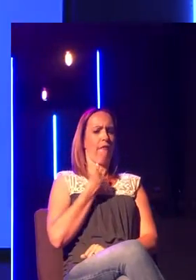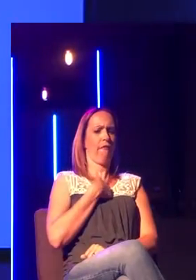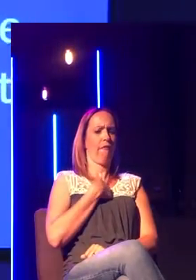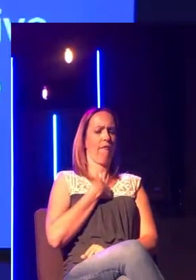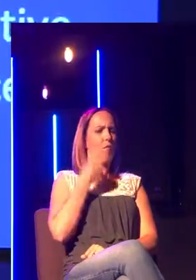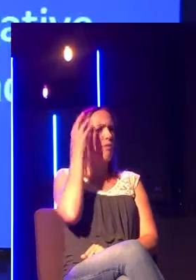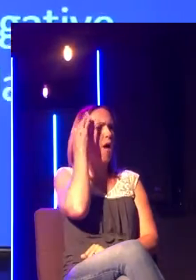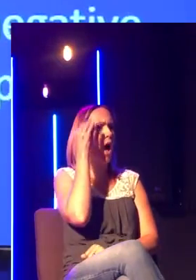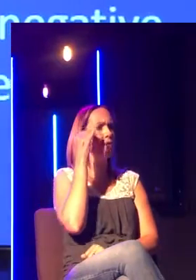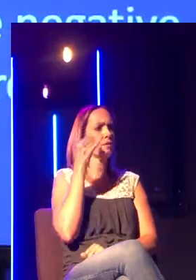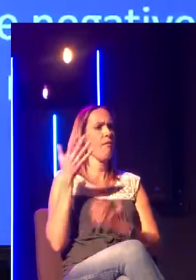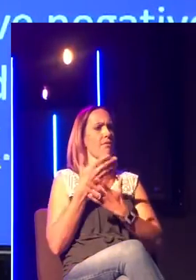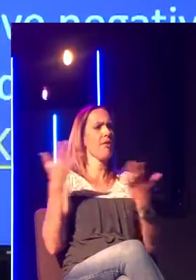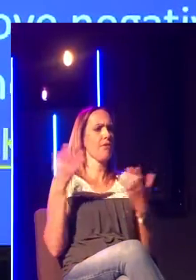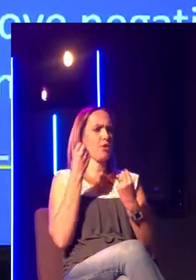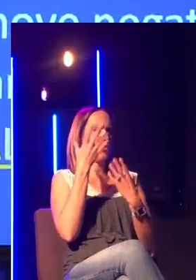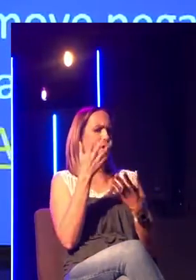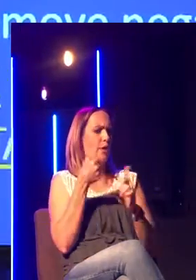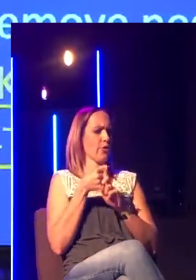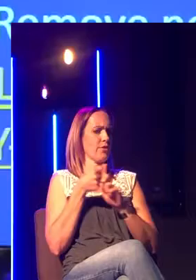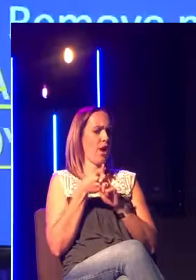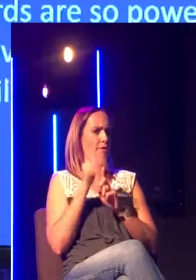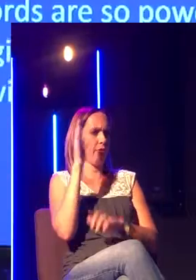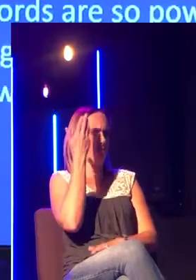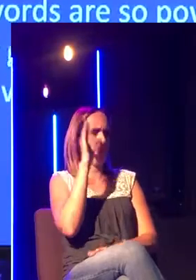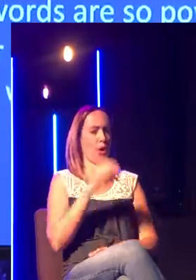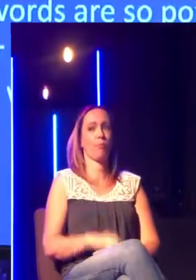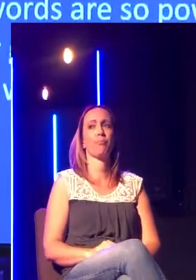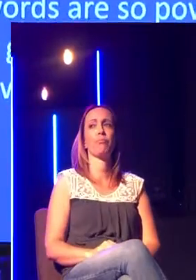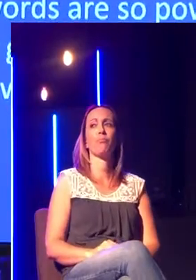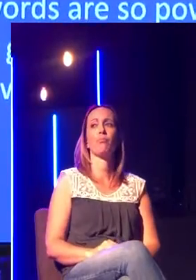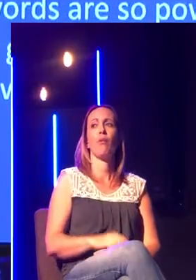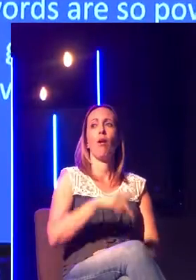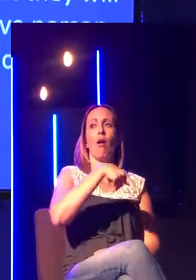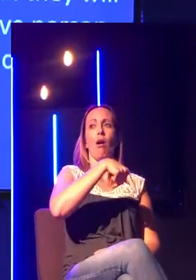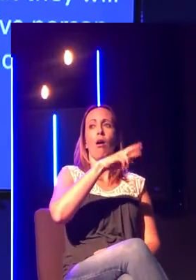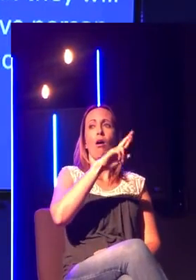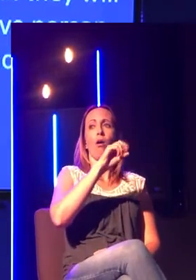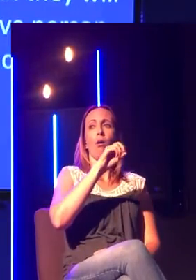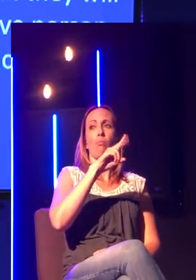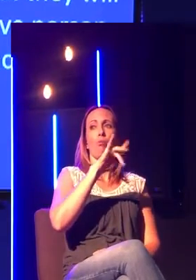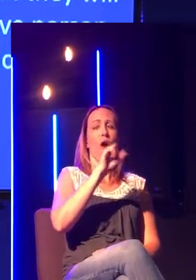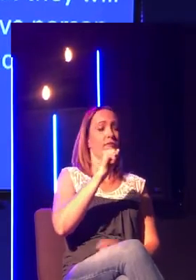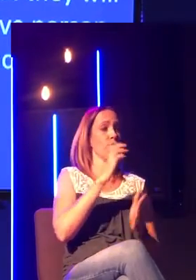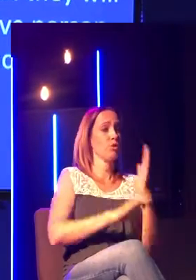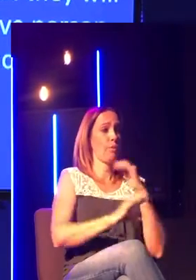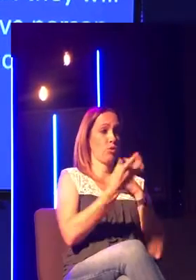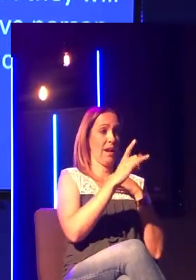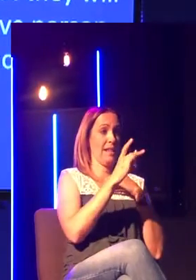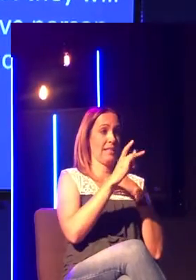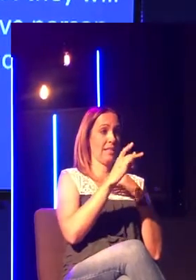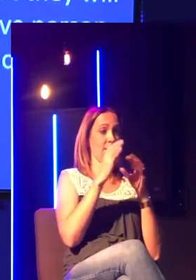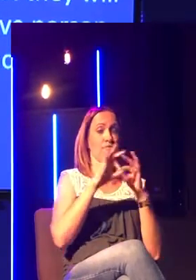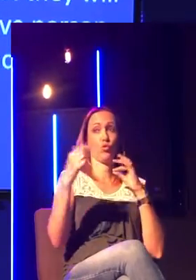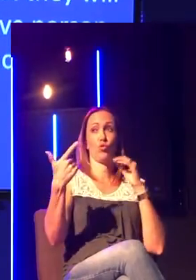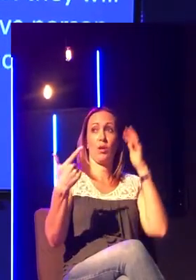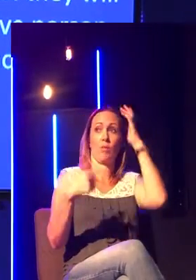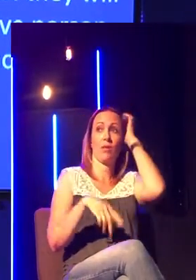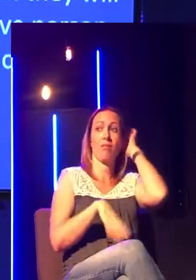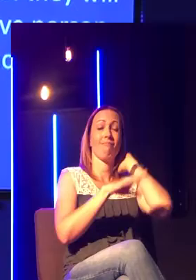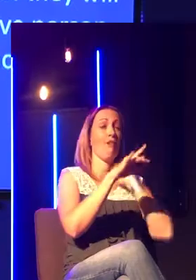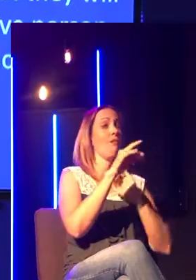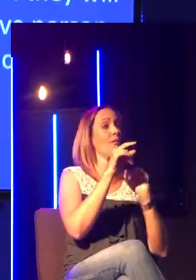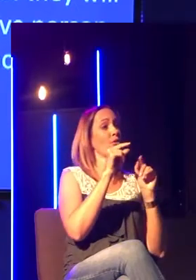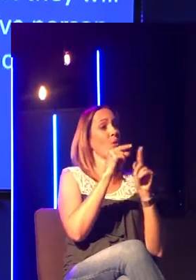yourself when you're looking in the mirror? Proverbs 18:21 says, your words are so powerful that they will kill or give life, and the